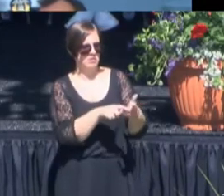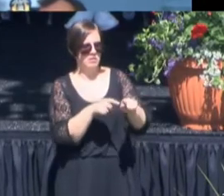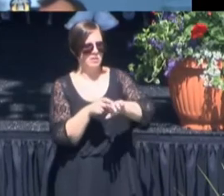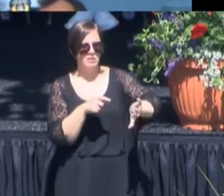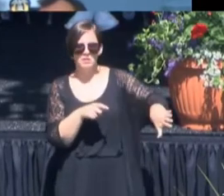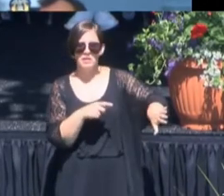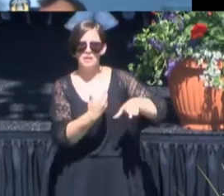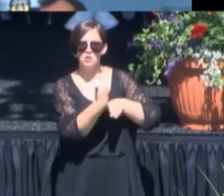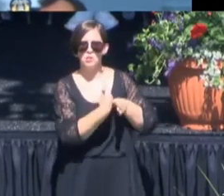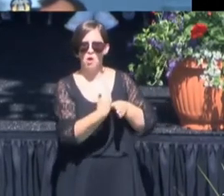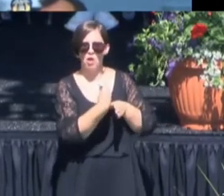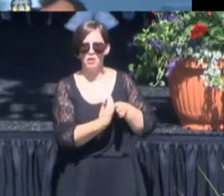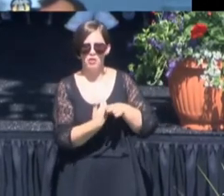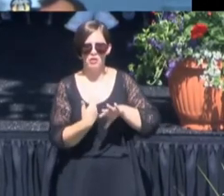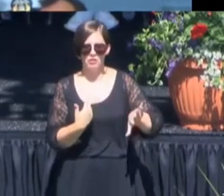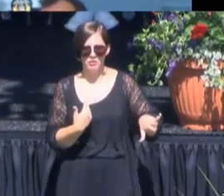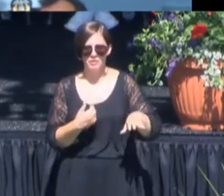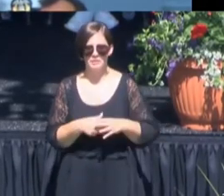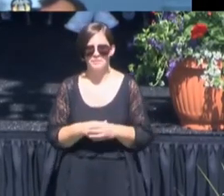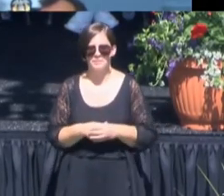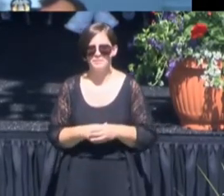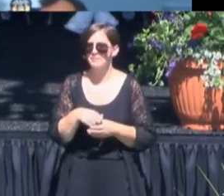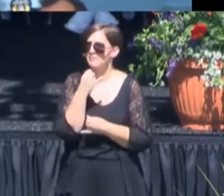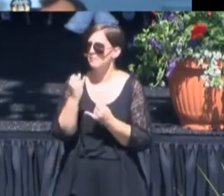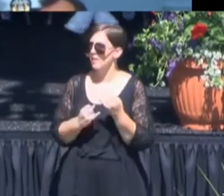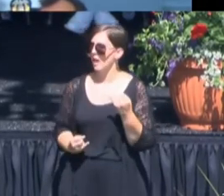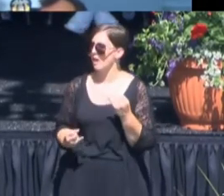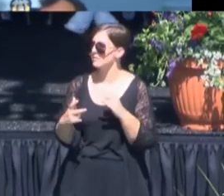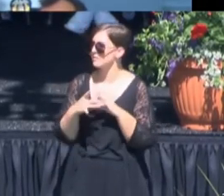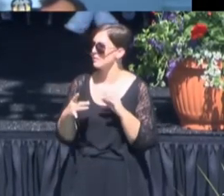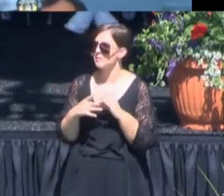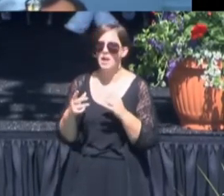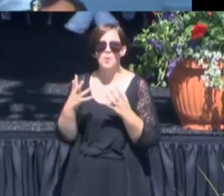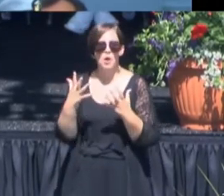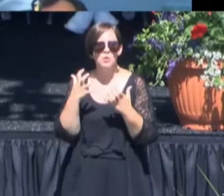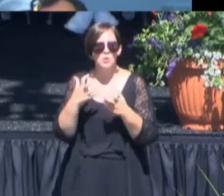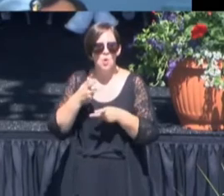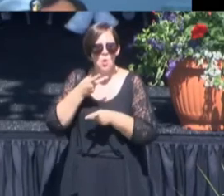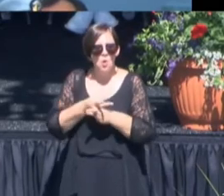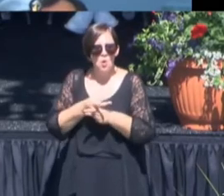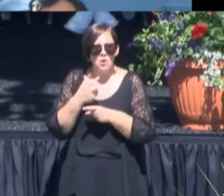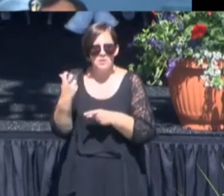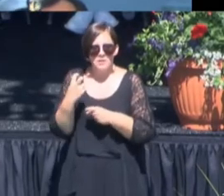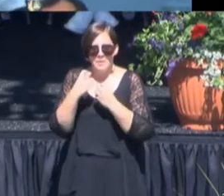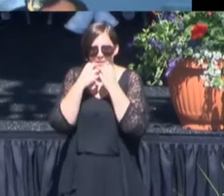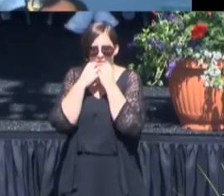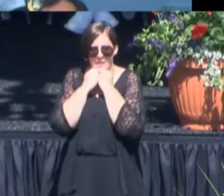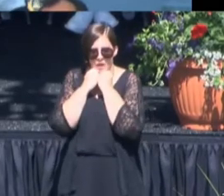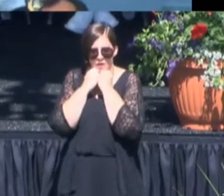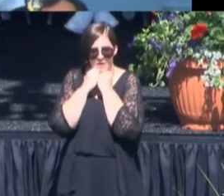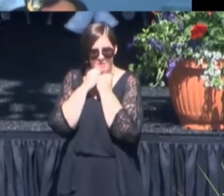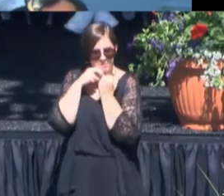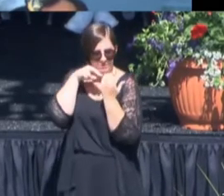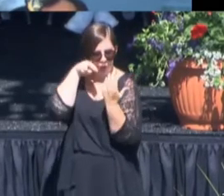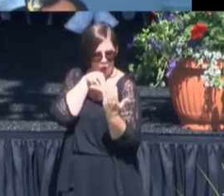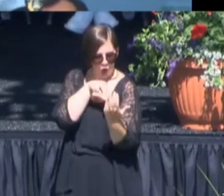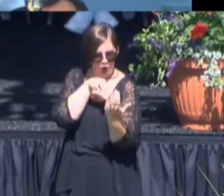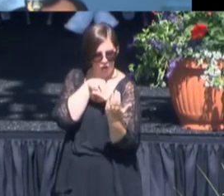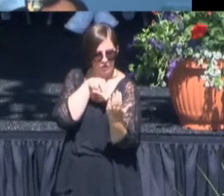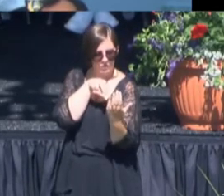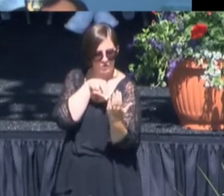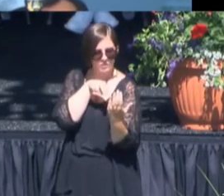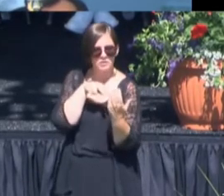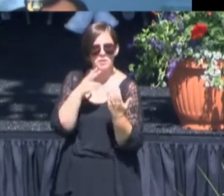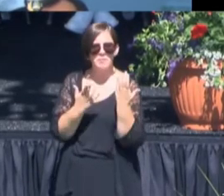nuisance. Lastly, I want you to hold something sacred and fix your gaze on it. Fix your gaze on it like you do on the